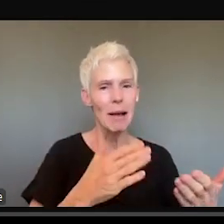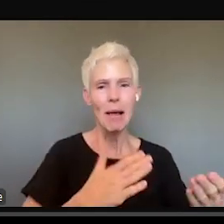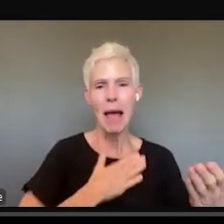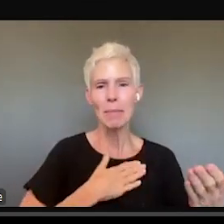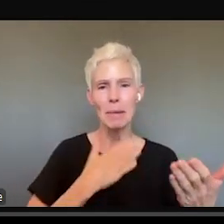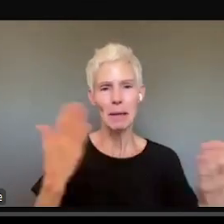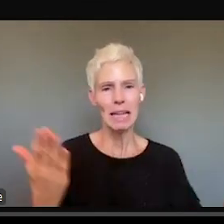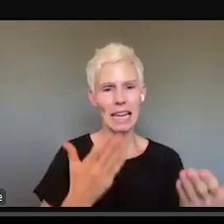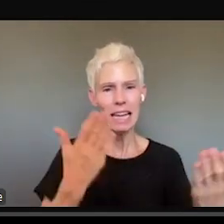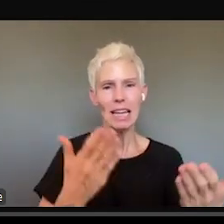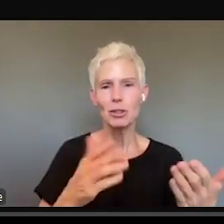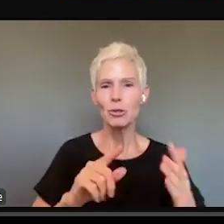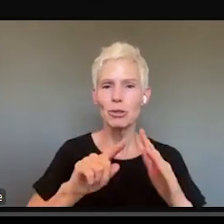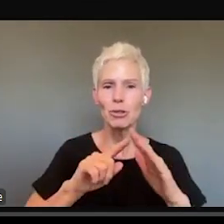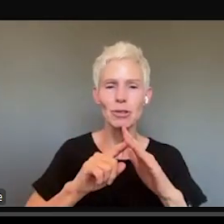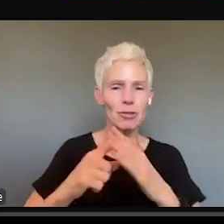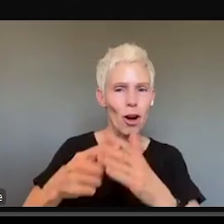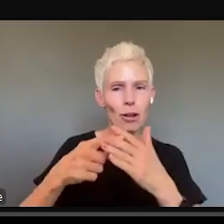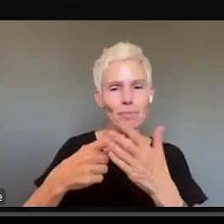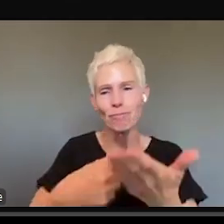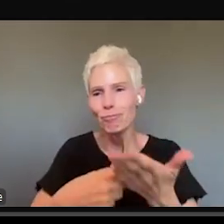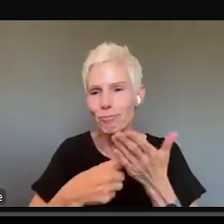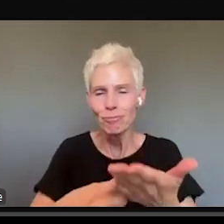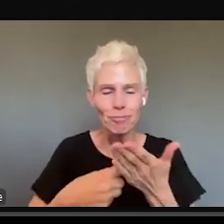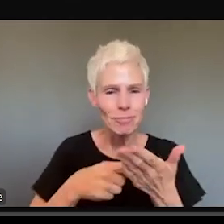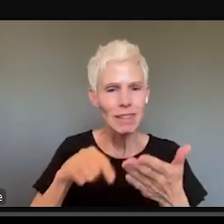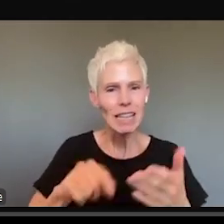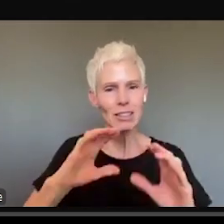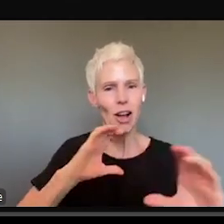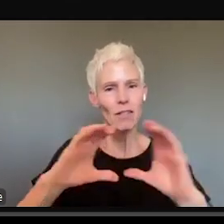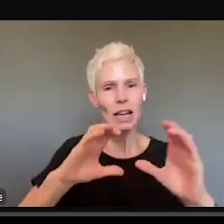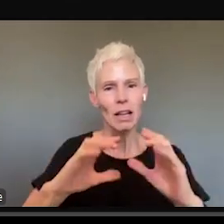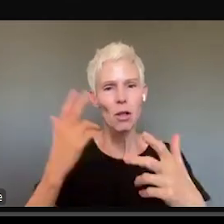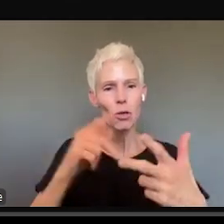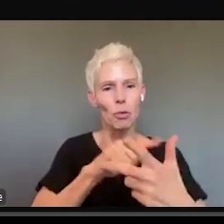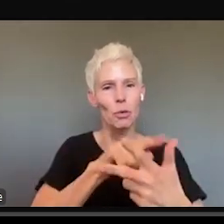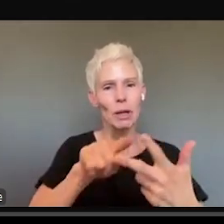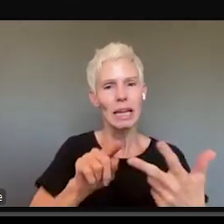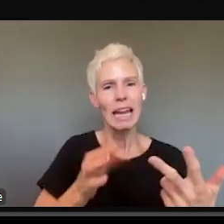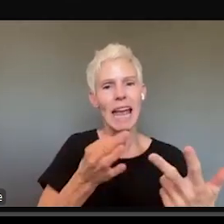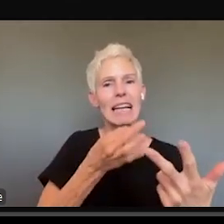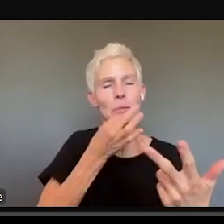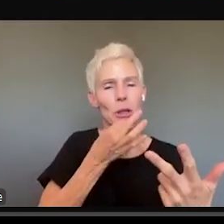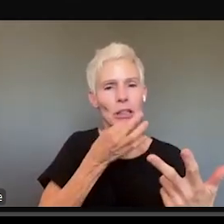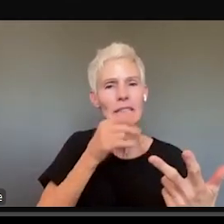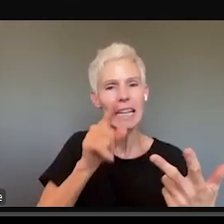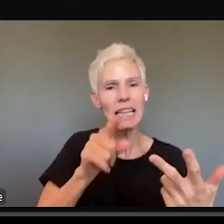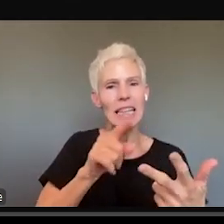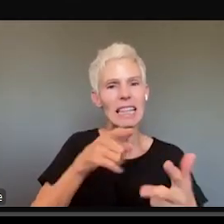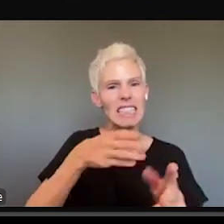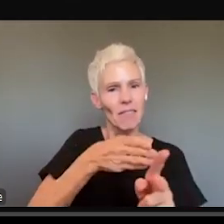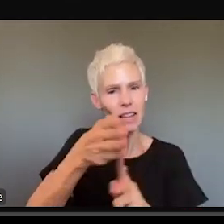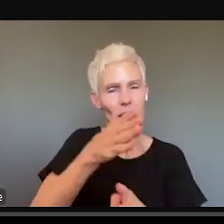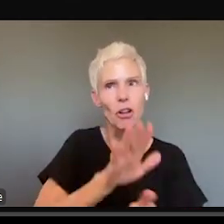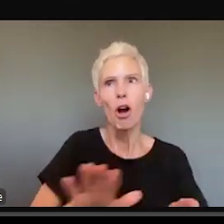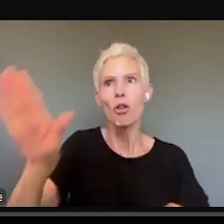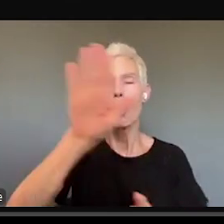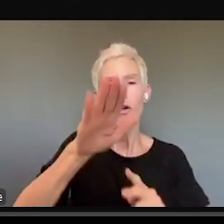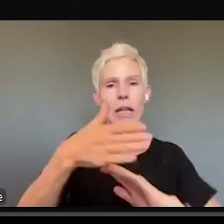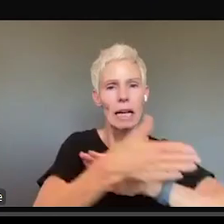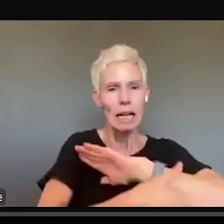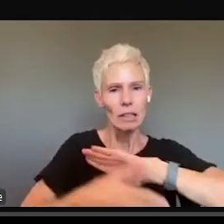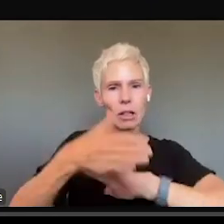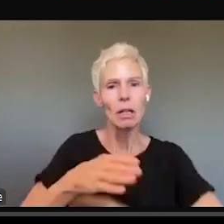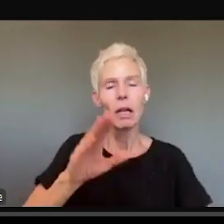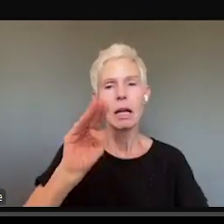here to facilitate this conversation with three experts in the follow-up field across the country. So first off, we have Michelle